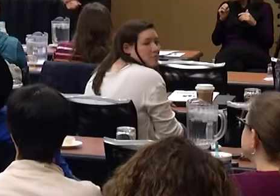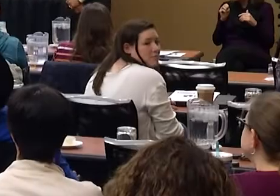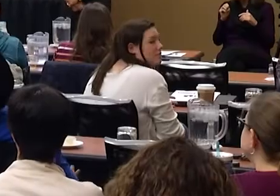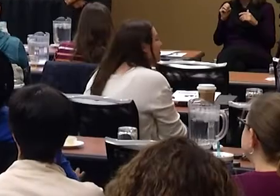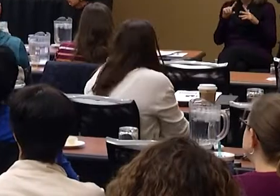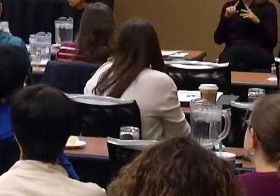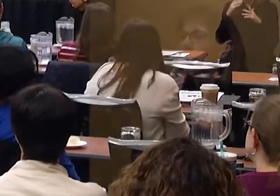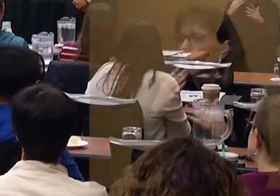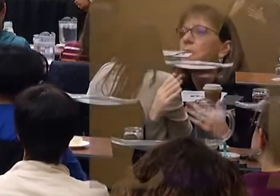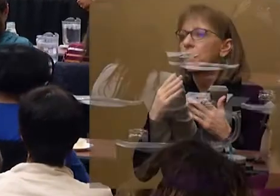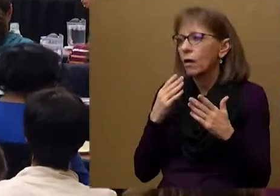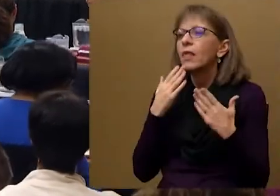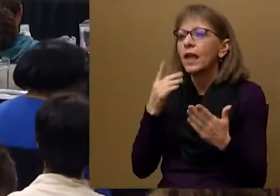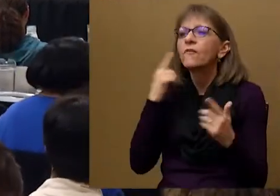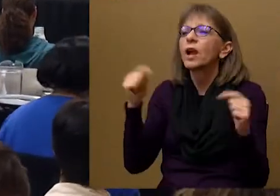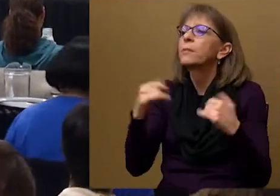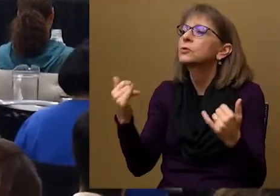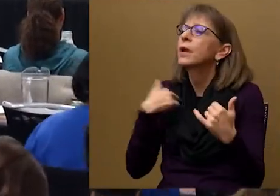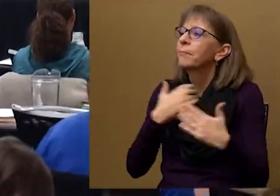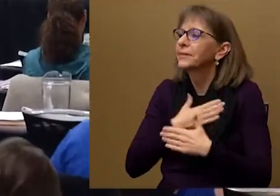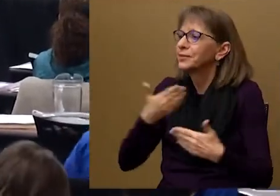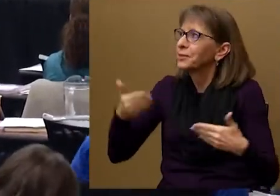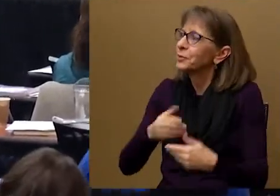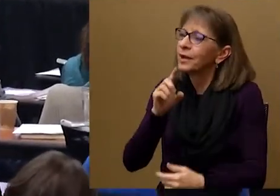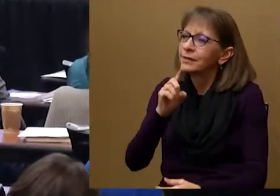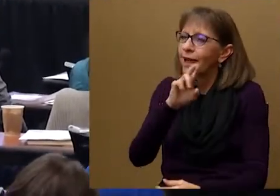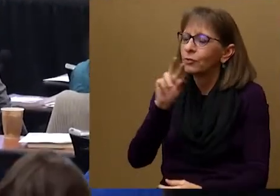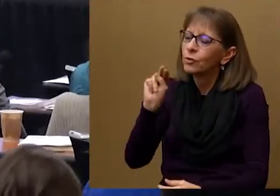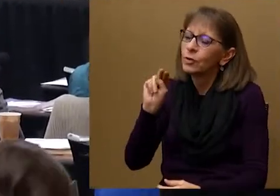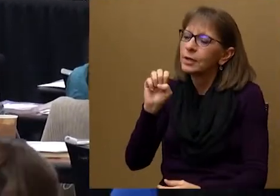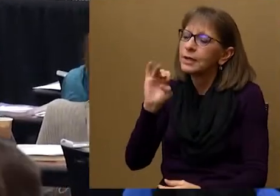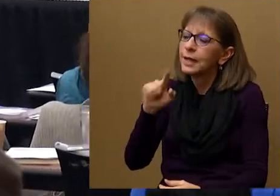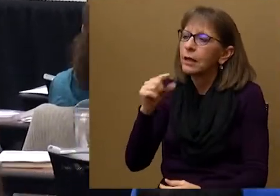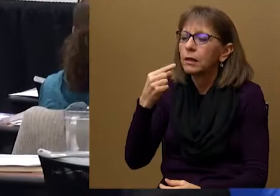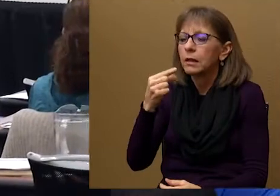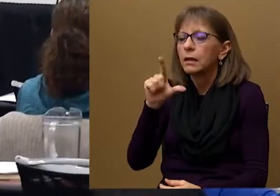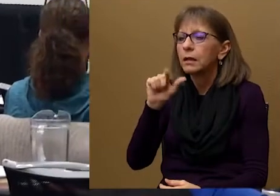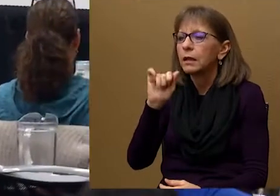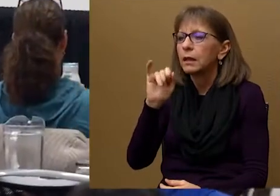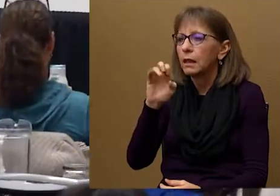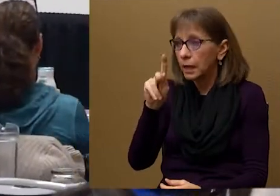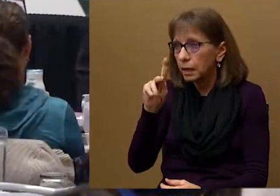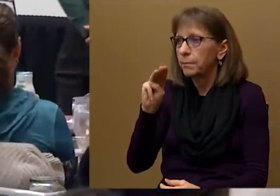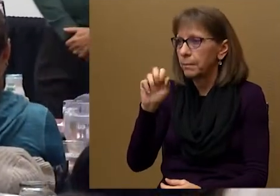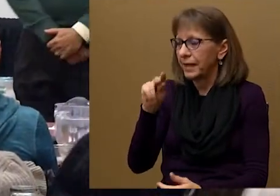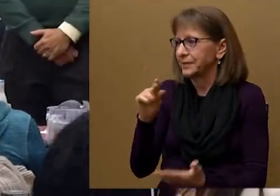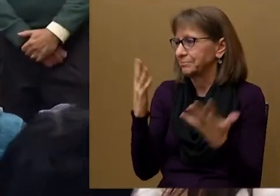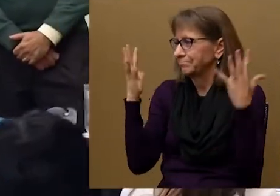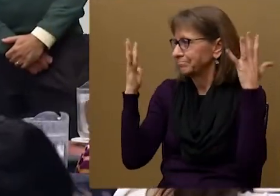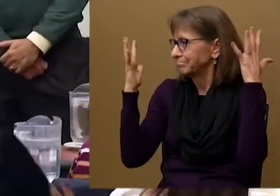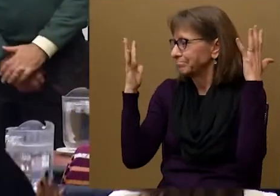Thank you for being here today. I'm very pleased to introduce Dr. Neil Glickman. Thank you.